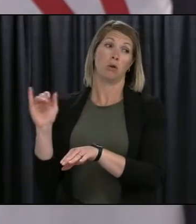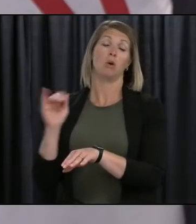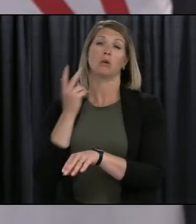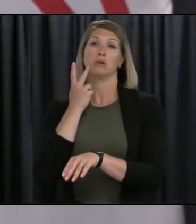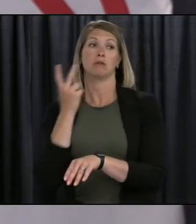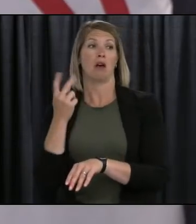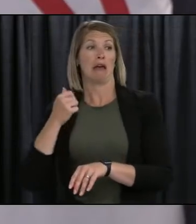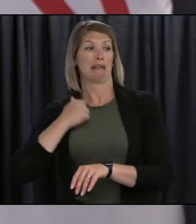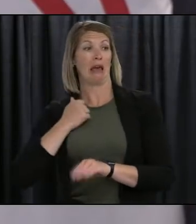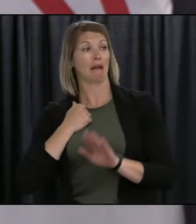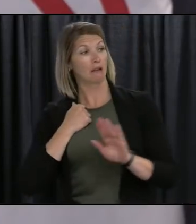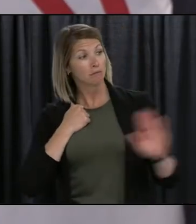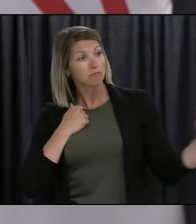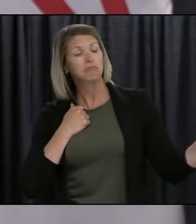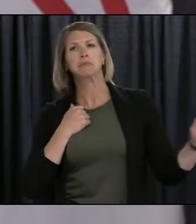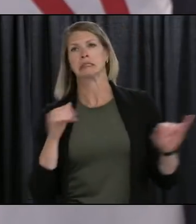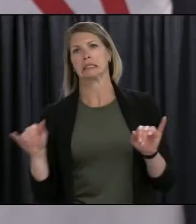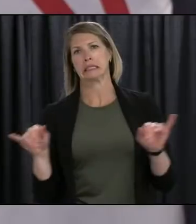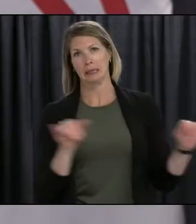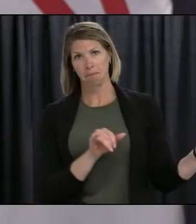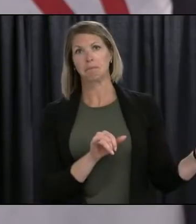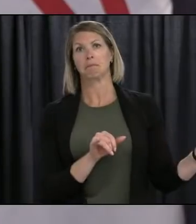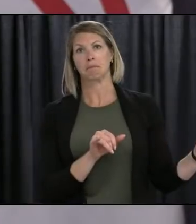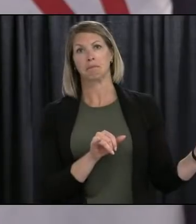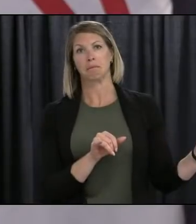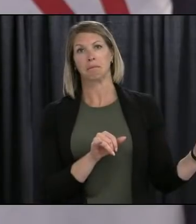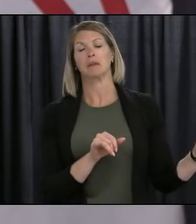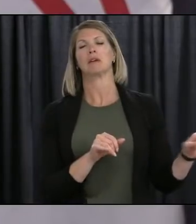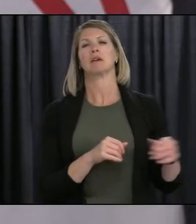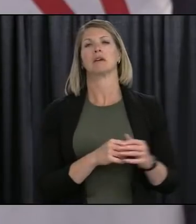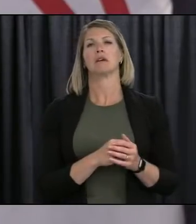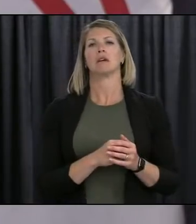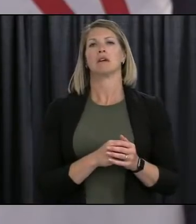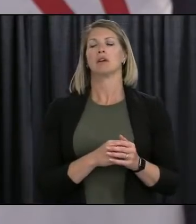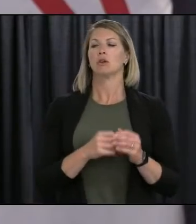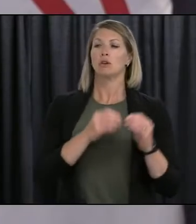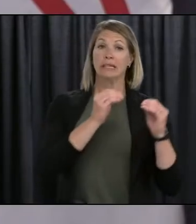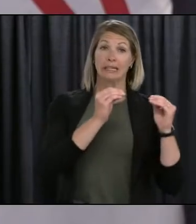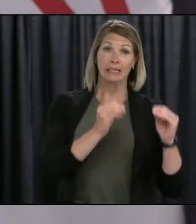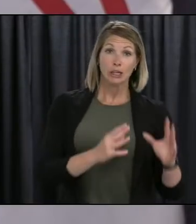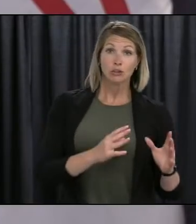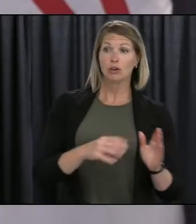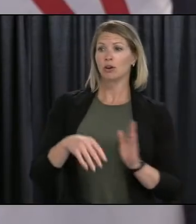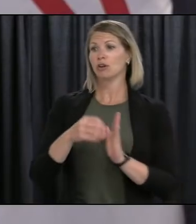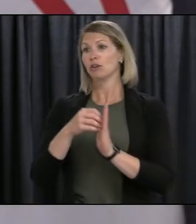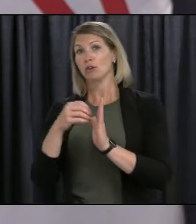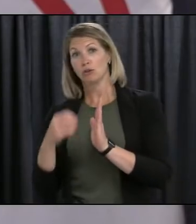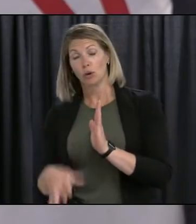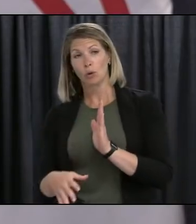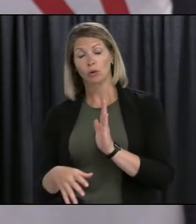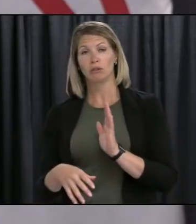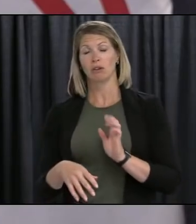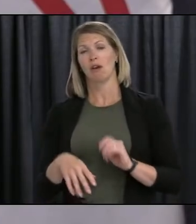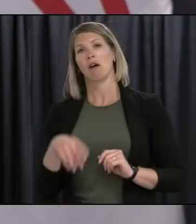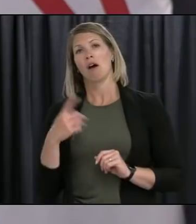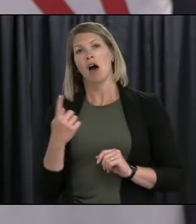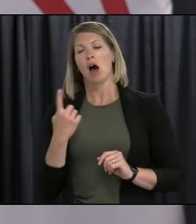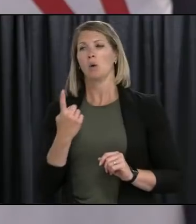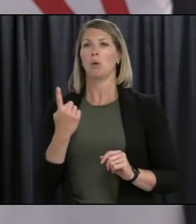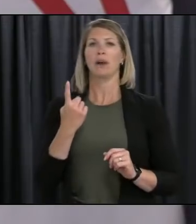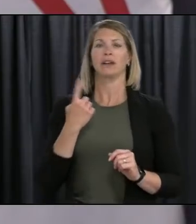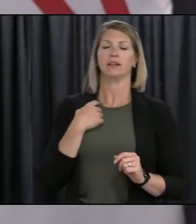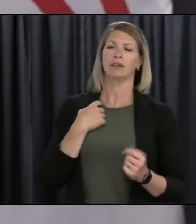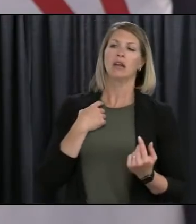nationally and globally. Now, I know for most students and teachers, the last thing that you want to see us talking about today in